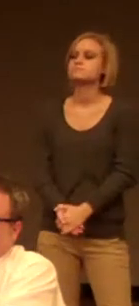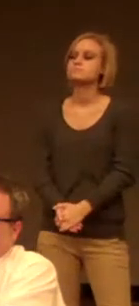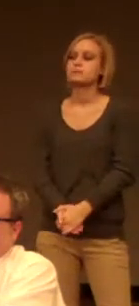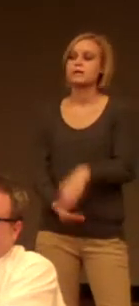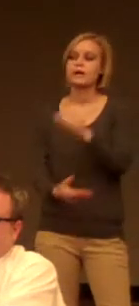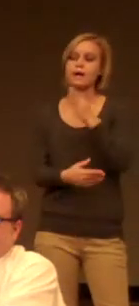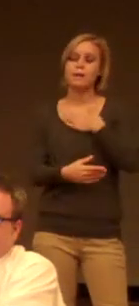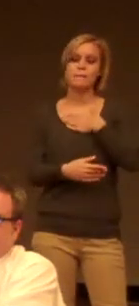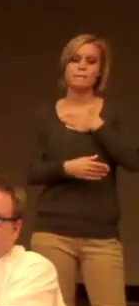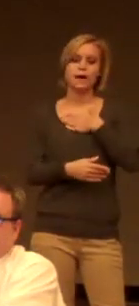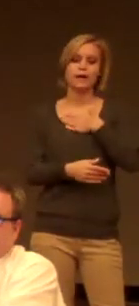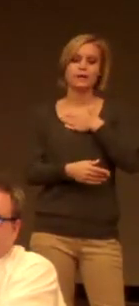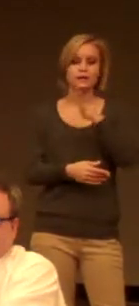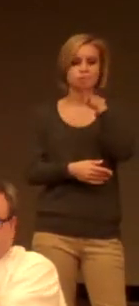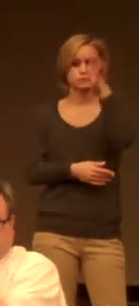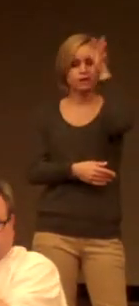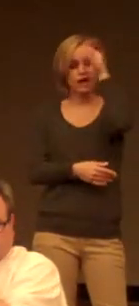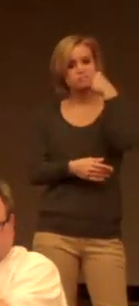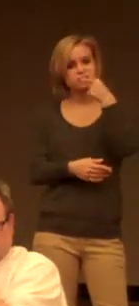And my dad said, "How'd that happen?"